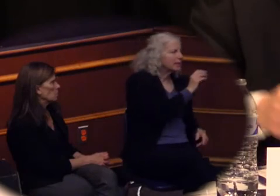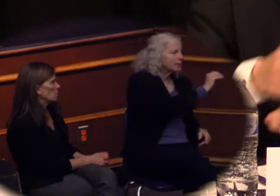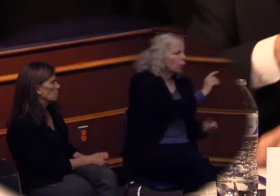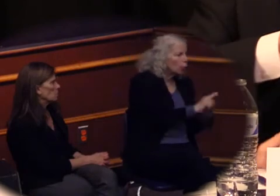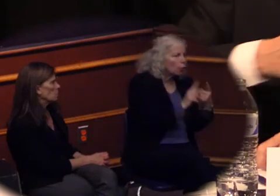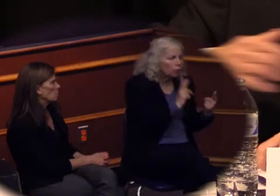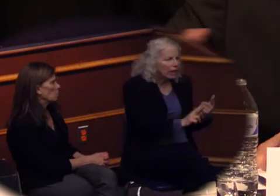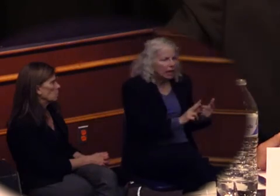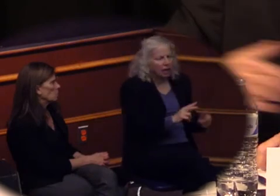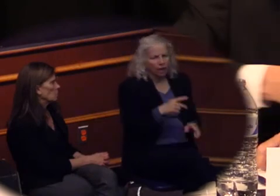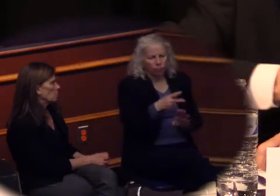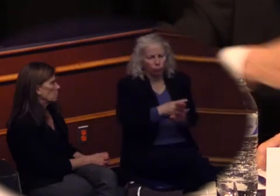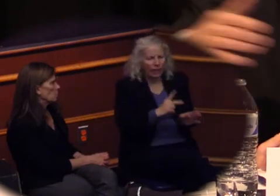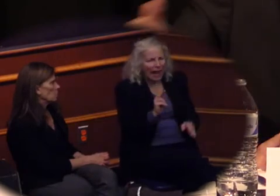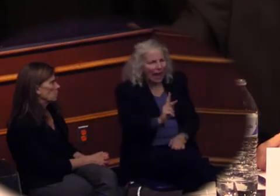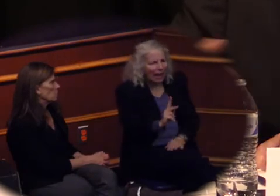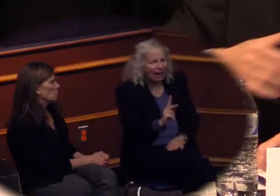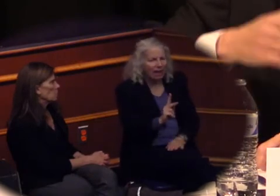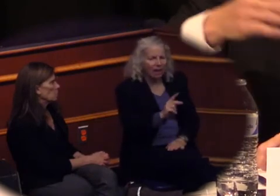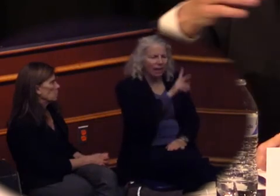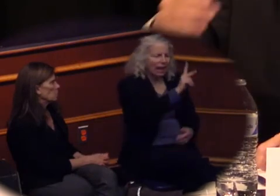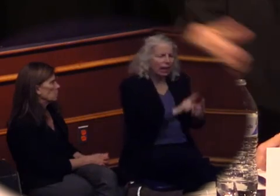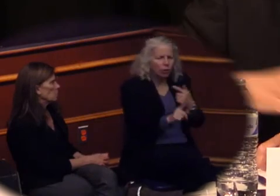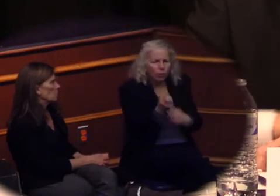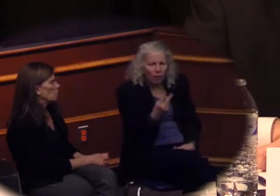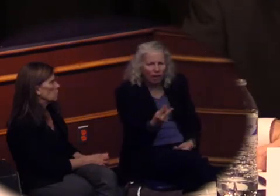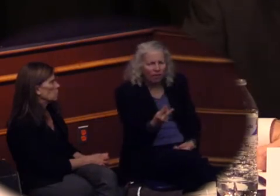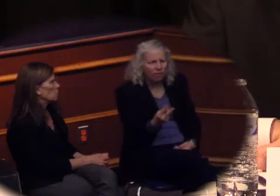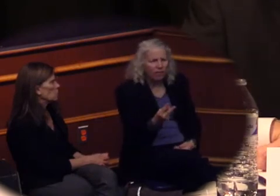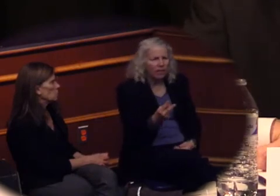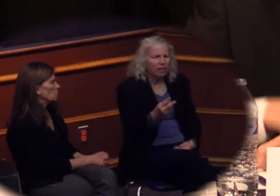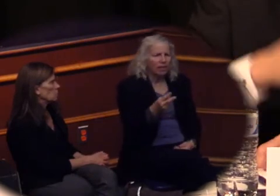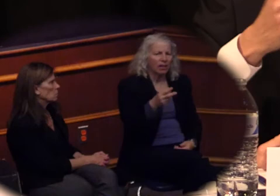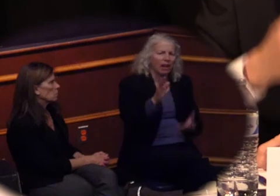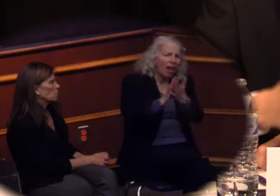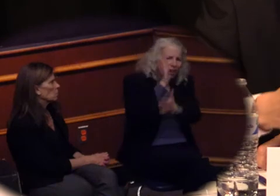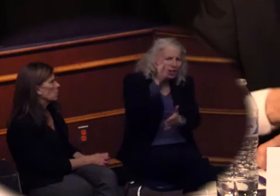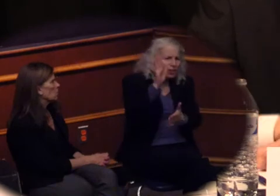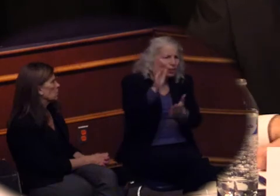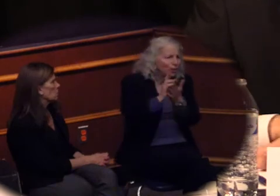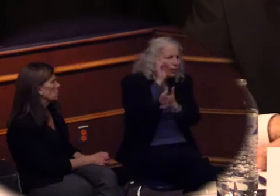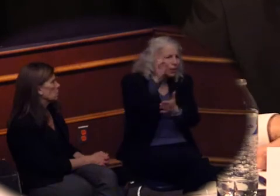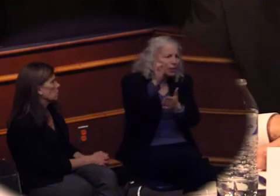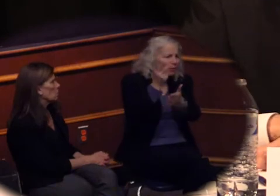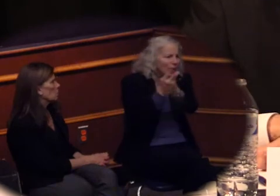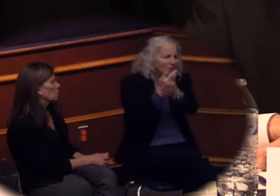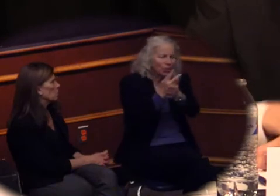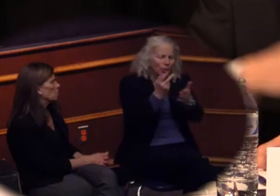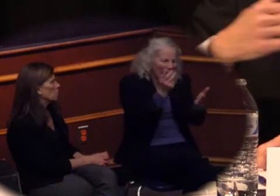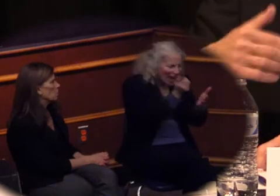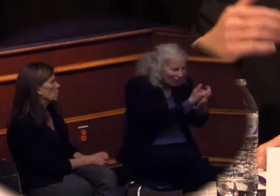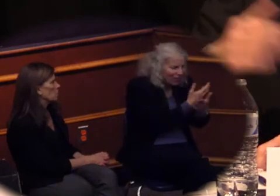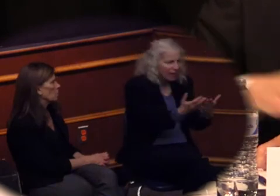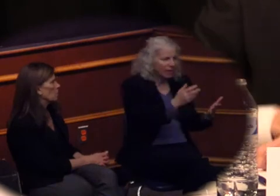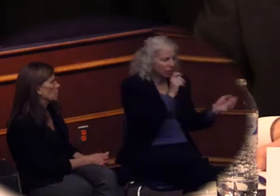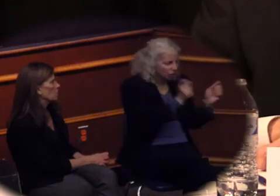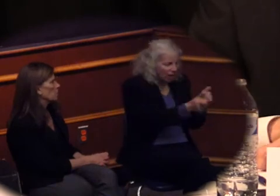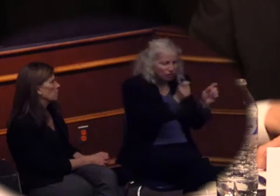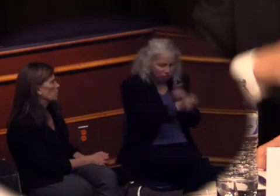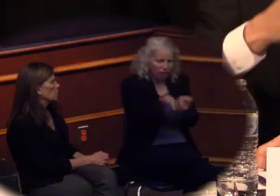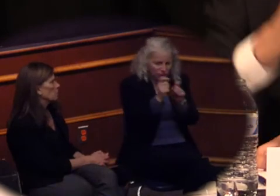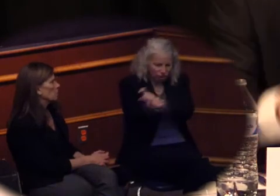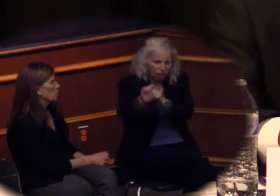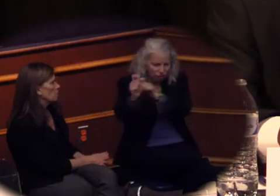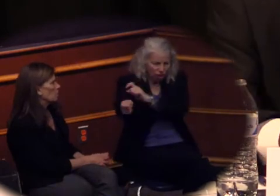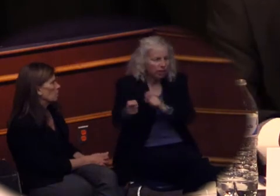pre-K, all the way up. K through 12, higher education, each piece has fallen behind the changes that we need.